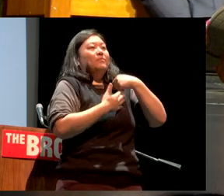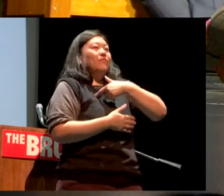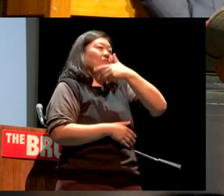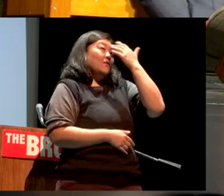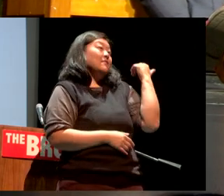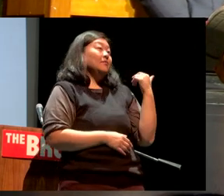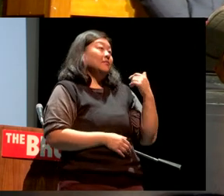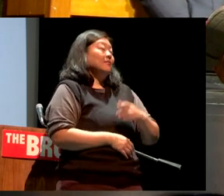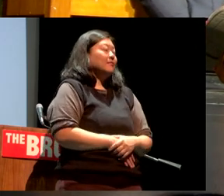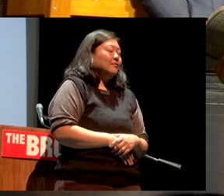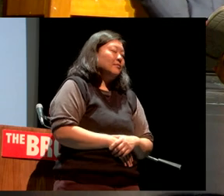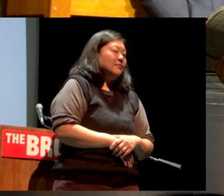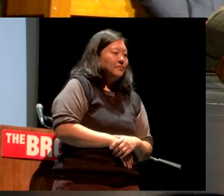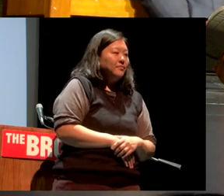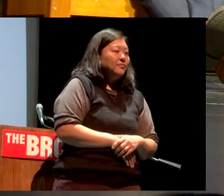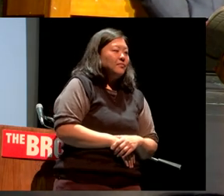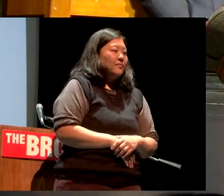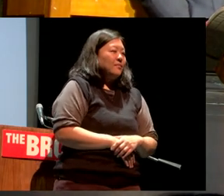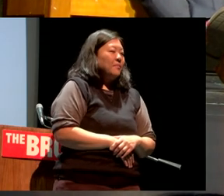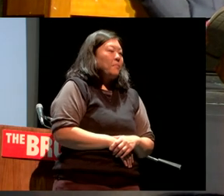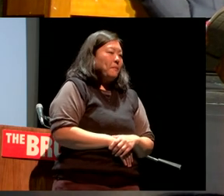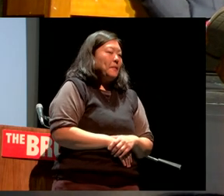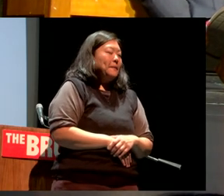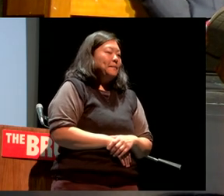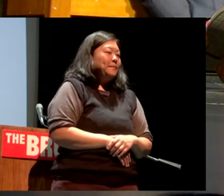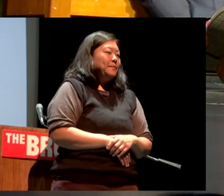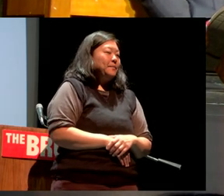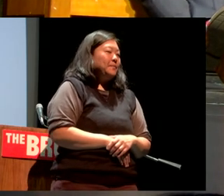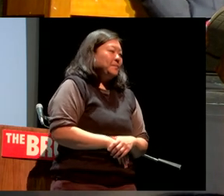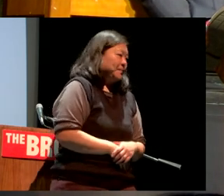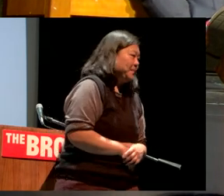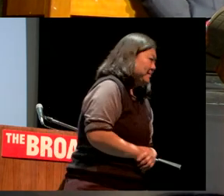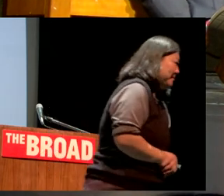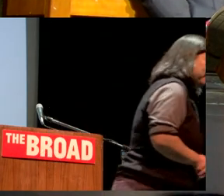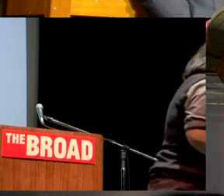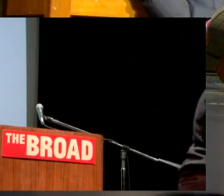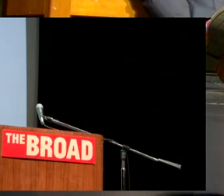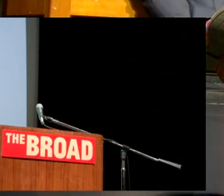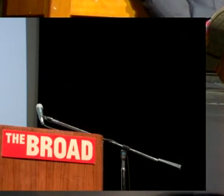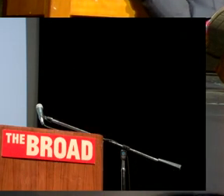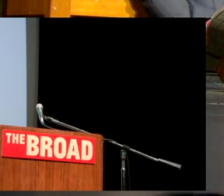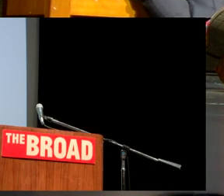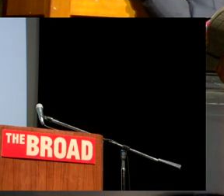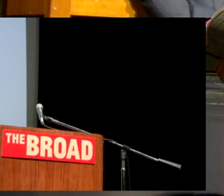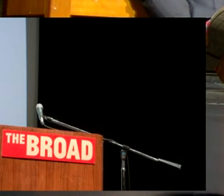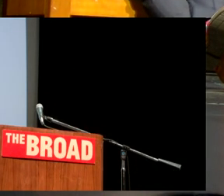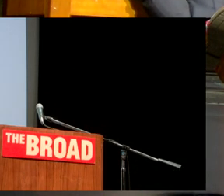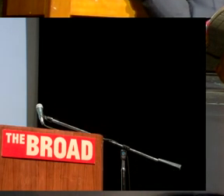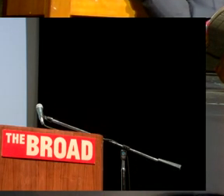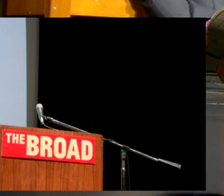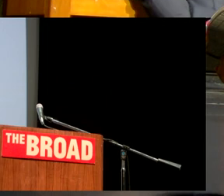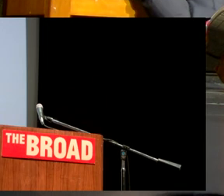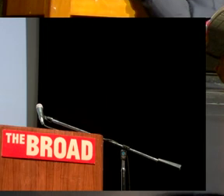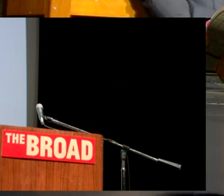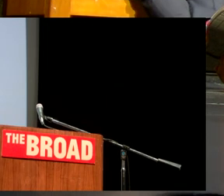we have another question here? Oh, I have one. I have one right here.